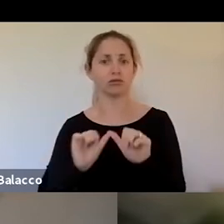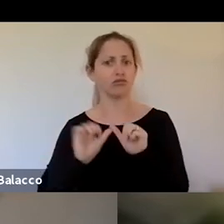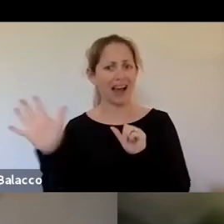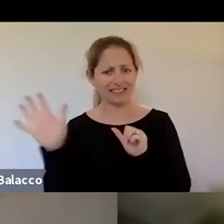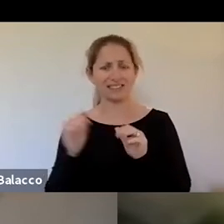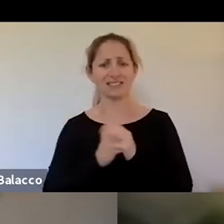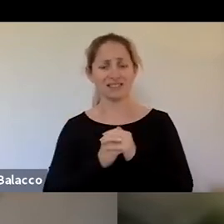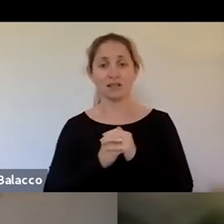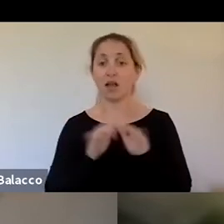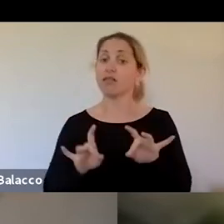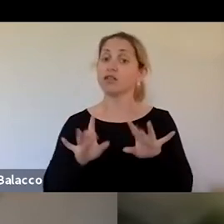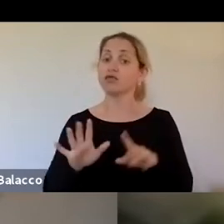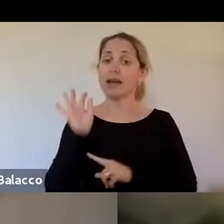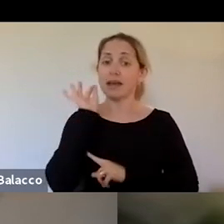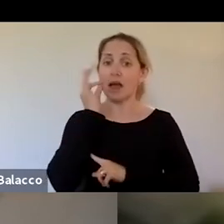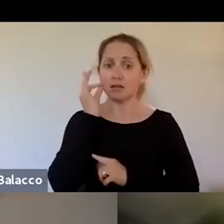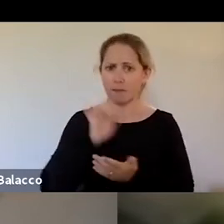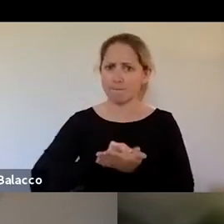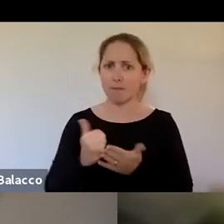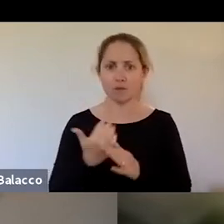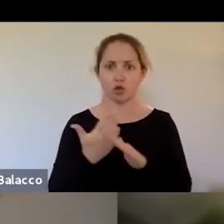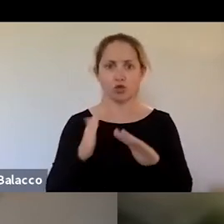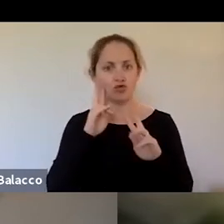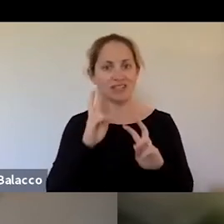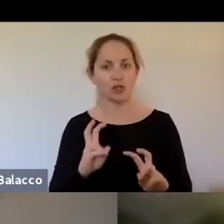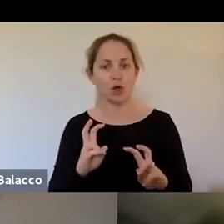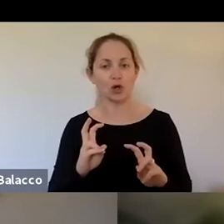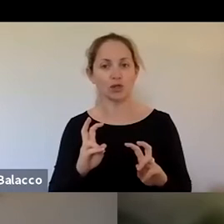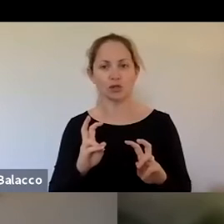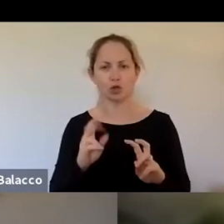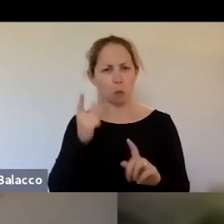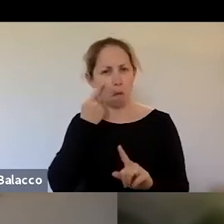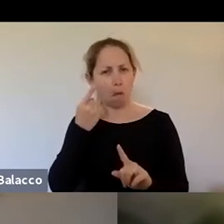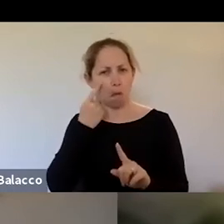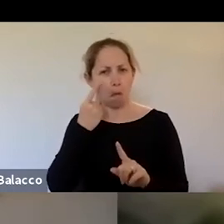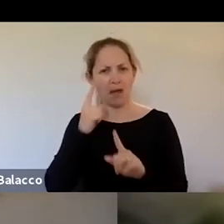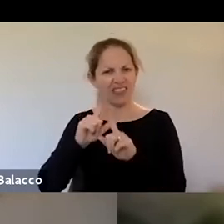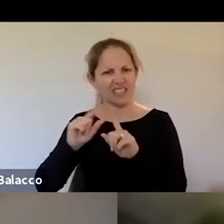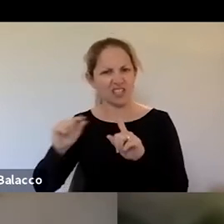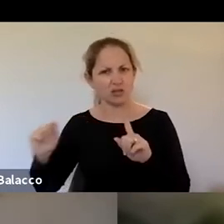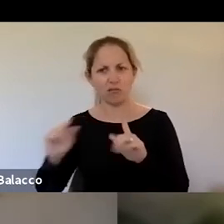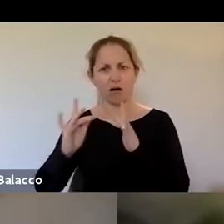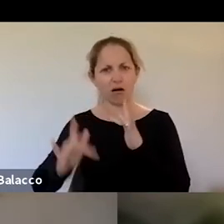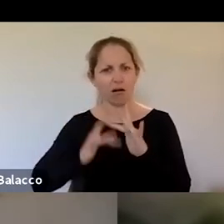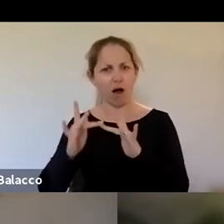publishing some new research in the coming weeks that maps digital cultural engagement in the first decades of the 21st century.